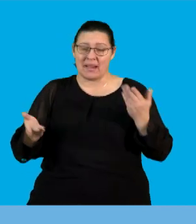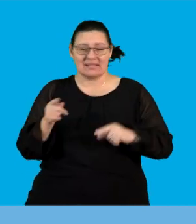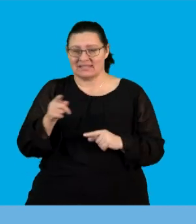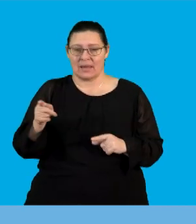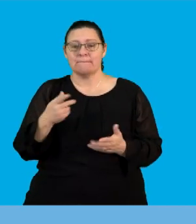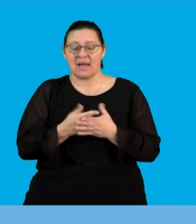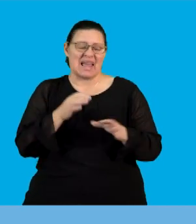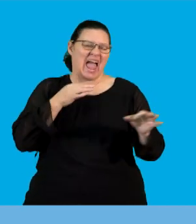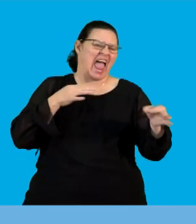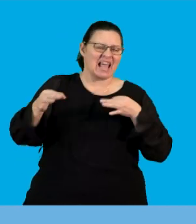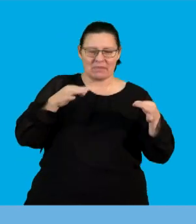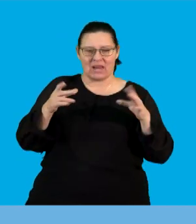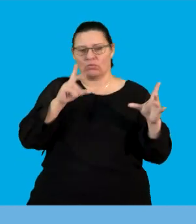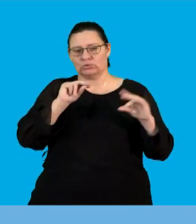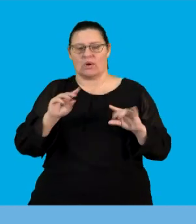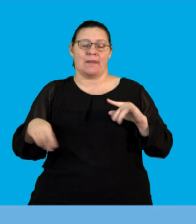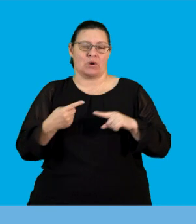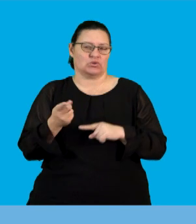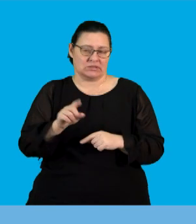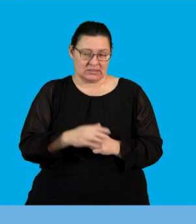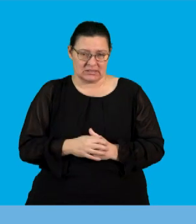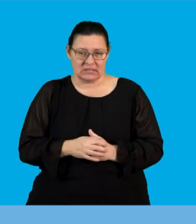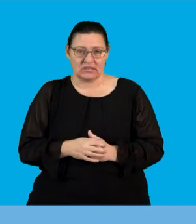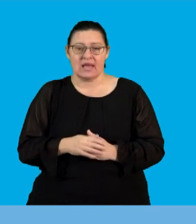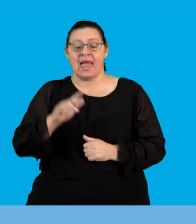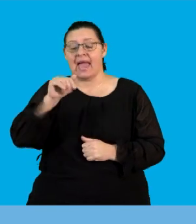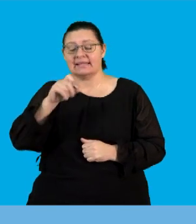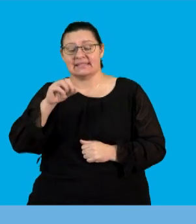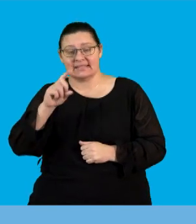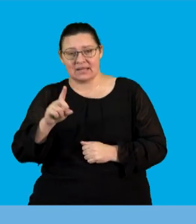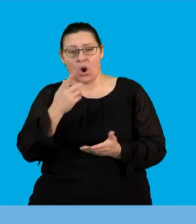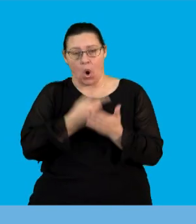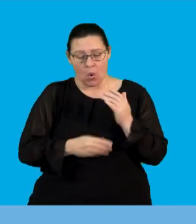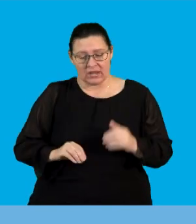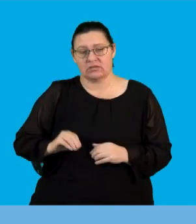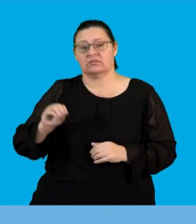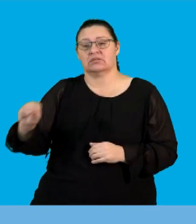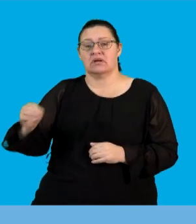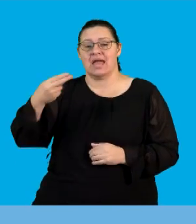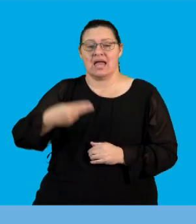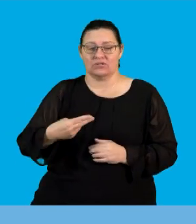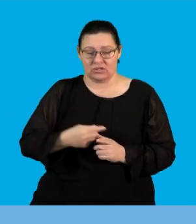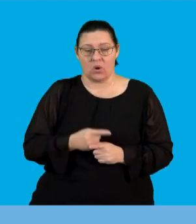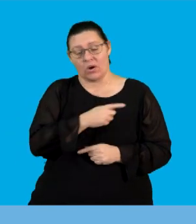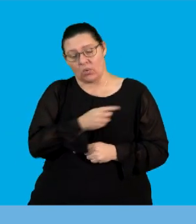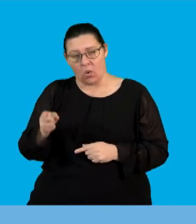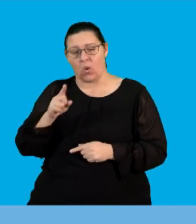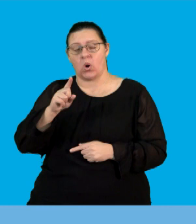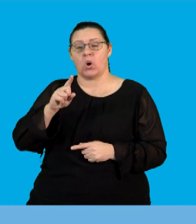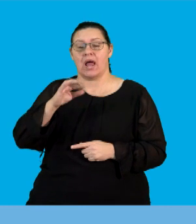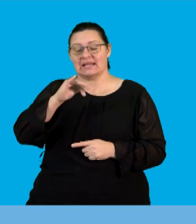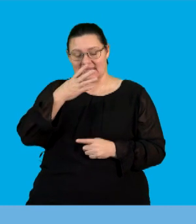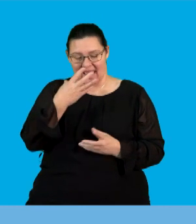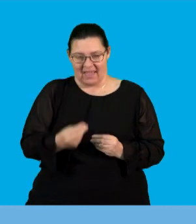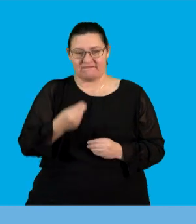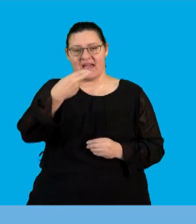not balanced, but then to better explain what you're talking about here, the acid will donate only the hydrogen because all acids